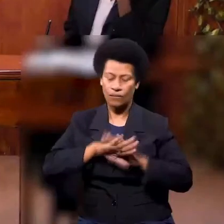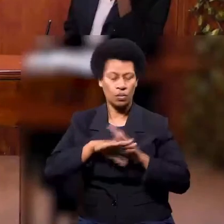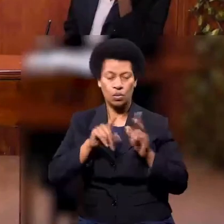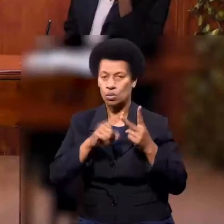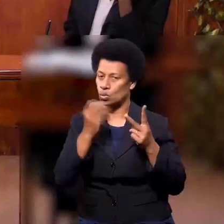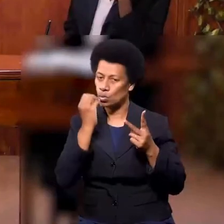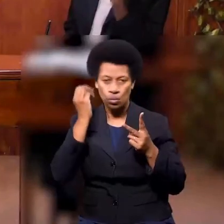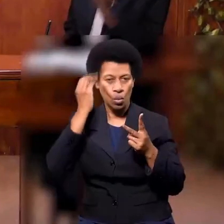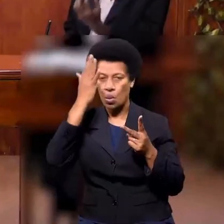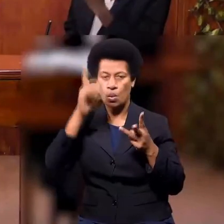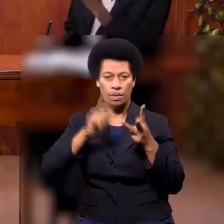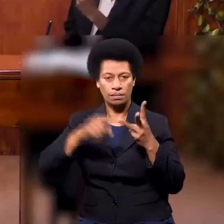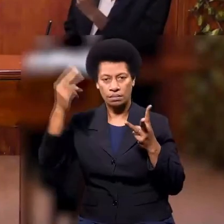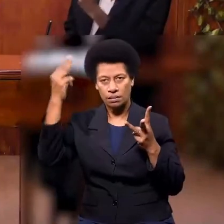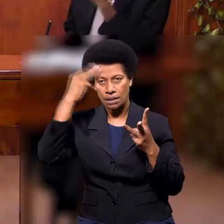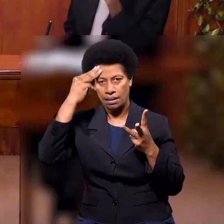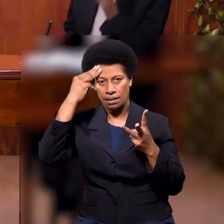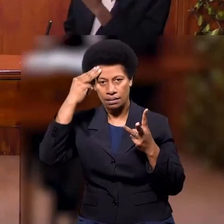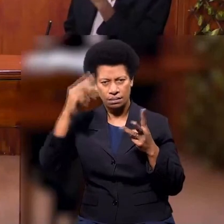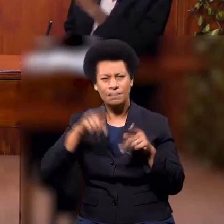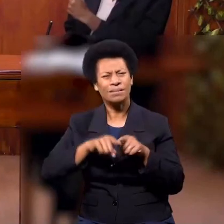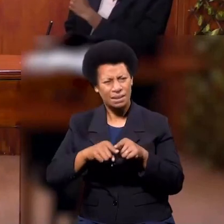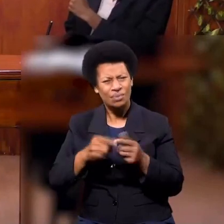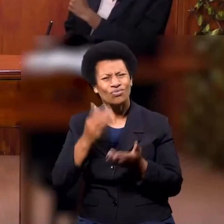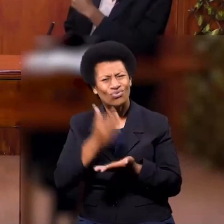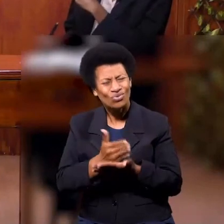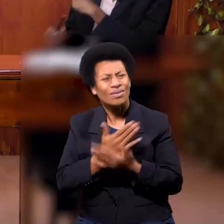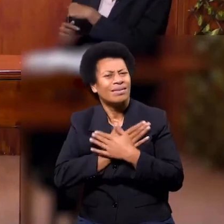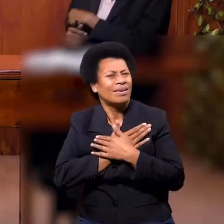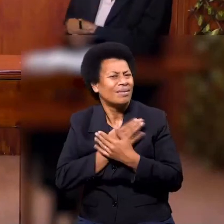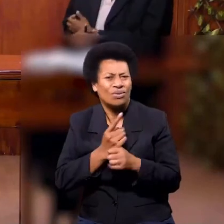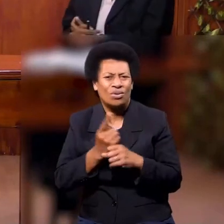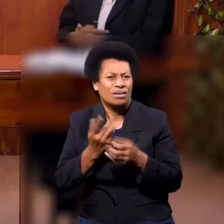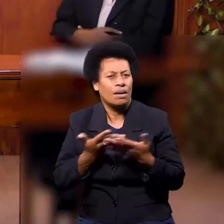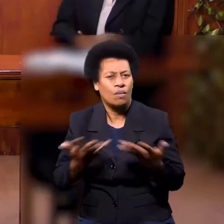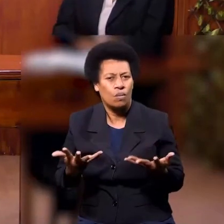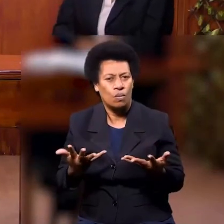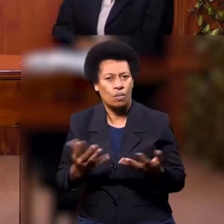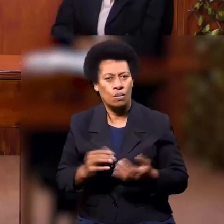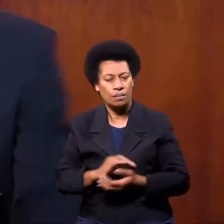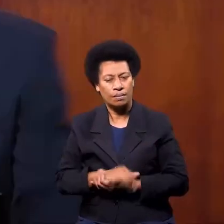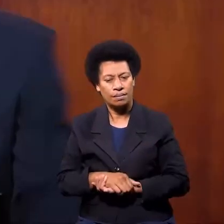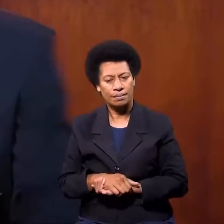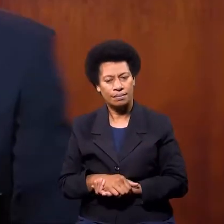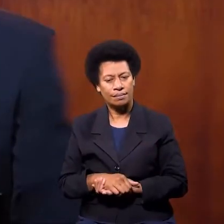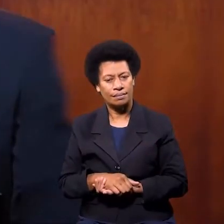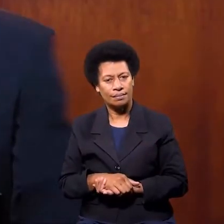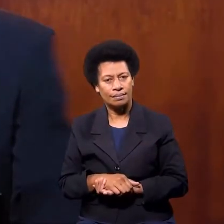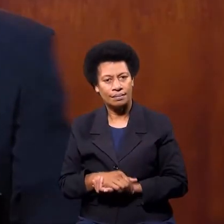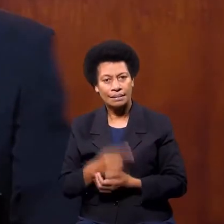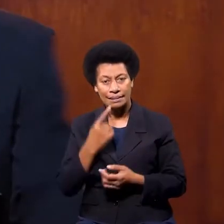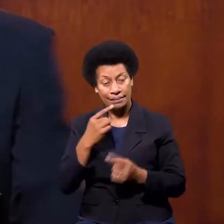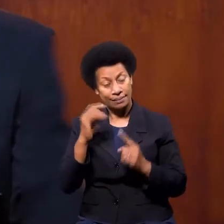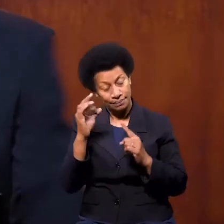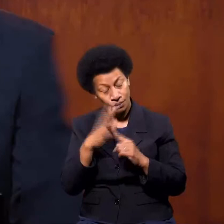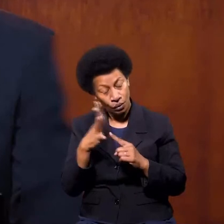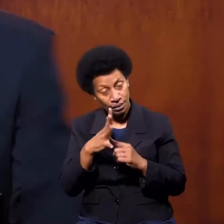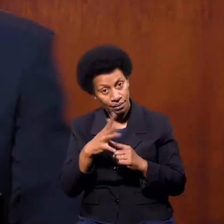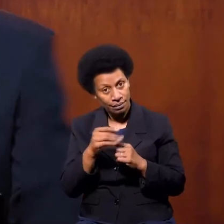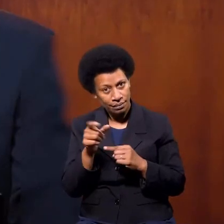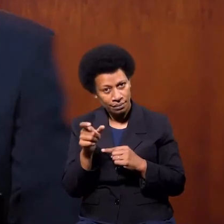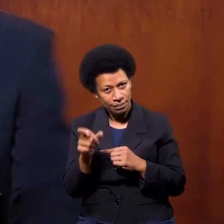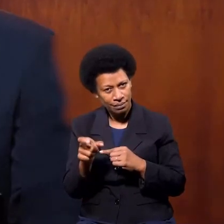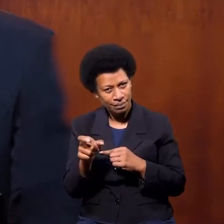with all your mind. What does it mean to truly love God with all your soul, with all your mind? That's a very